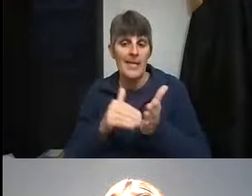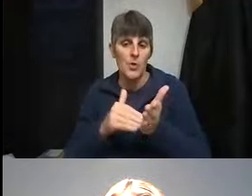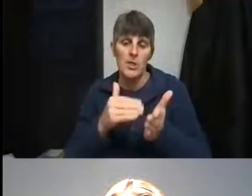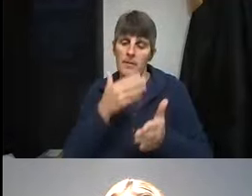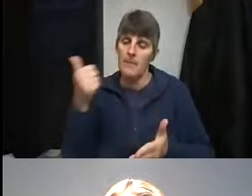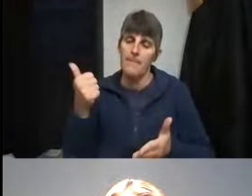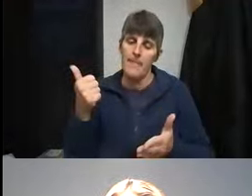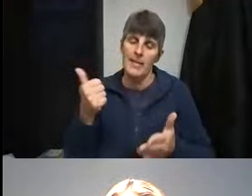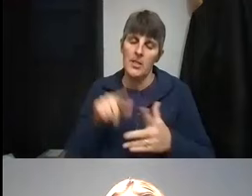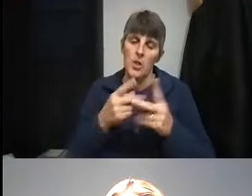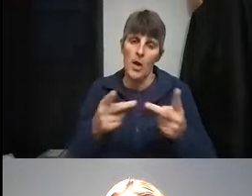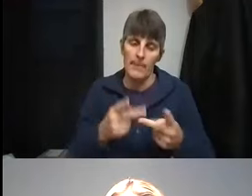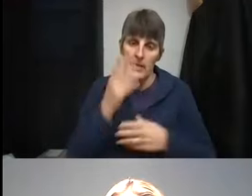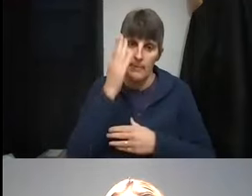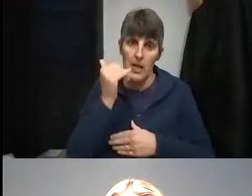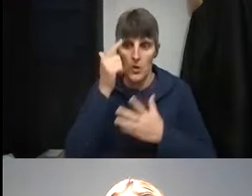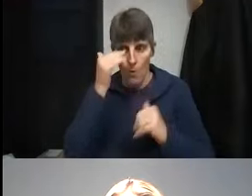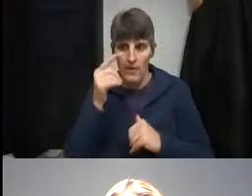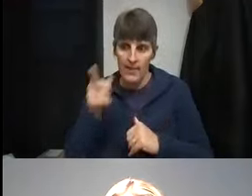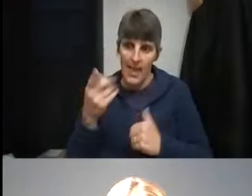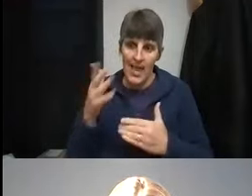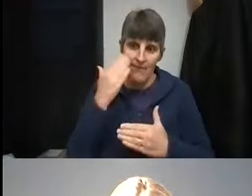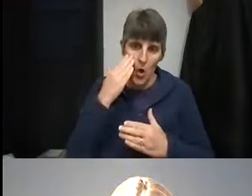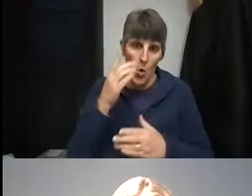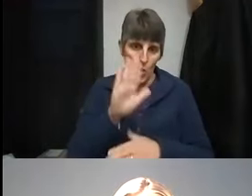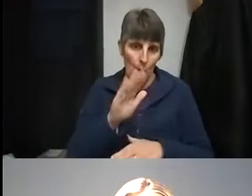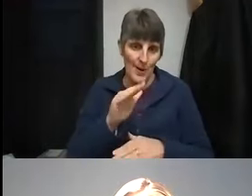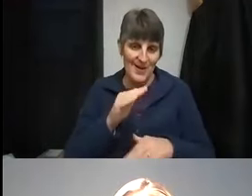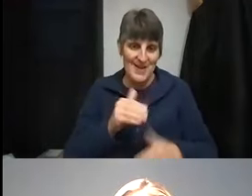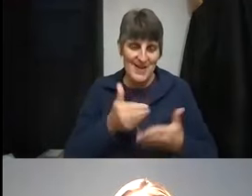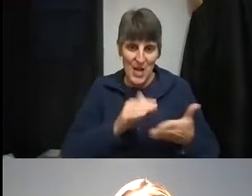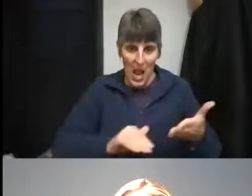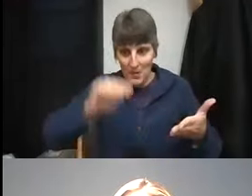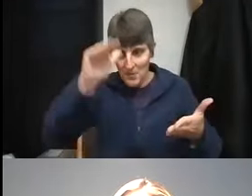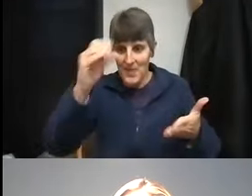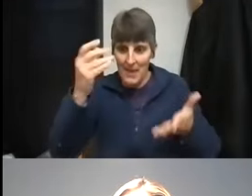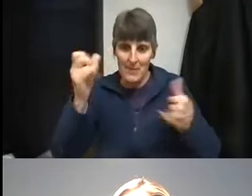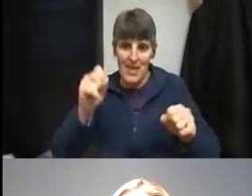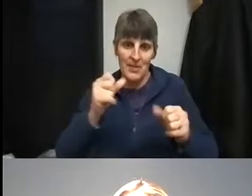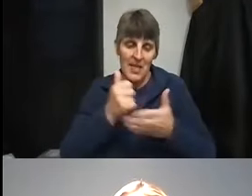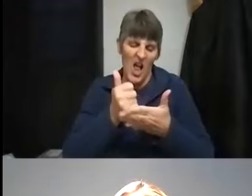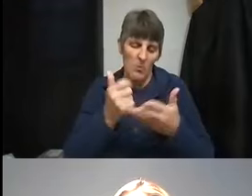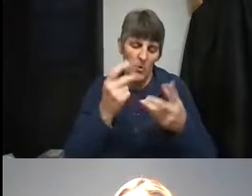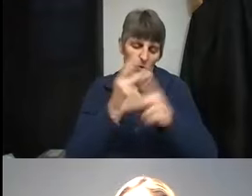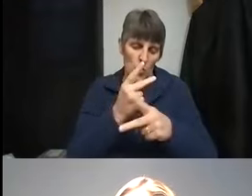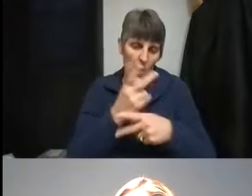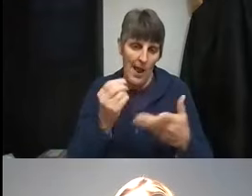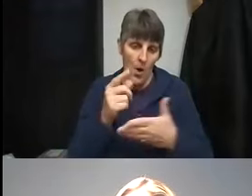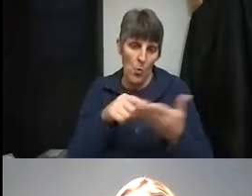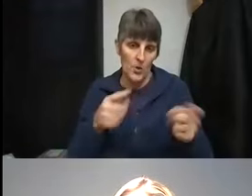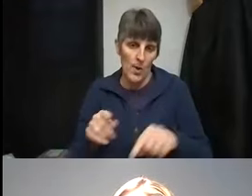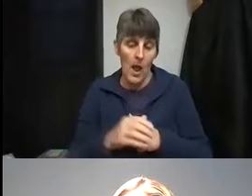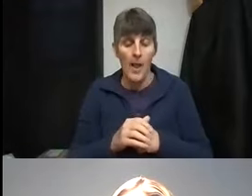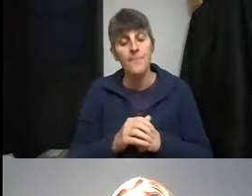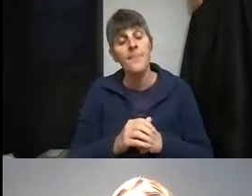the best starting place, because hopefully they've known your child for a while and they might be able to help you sort out what's going